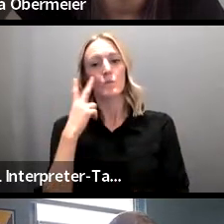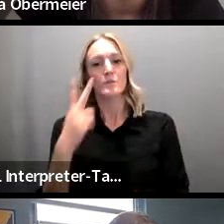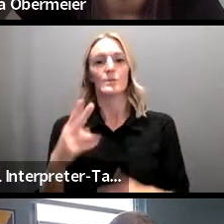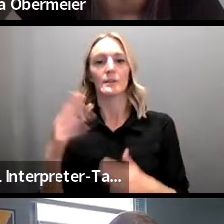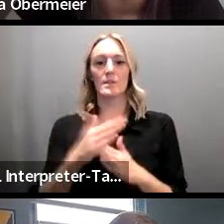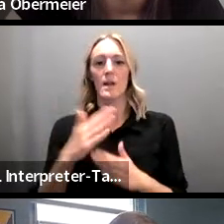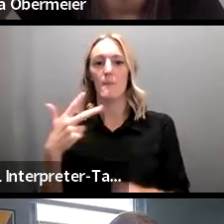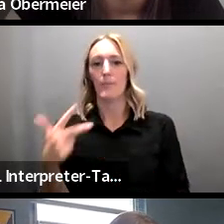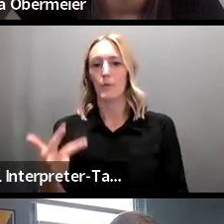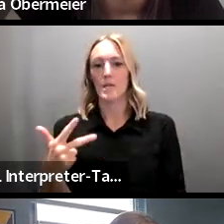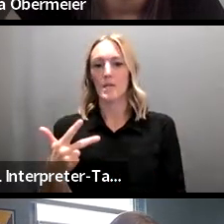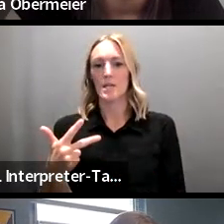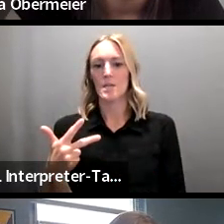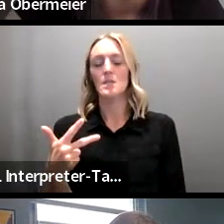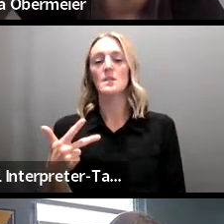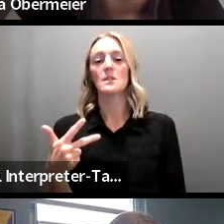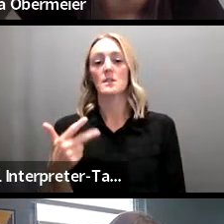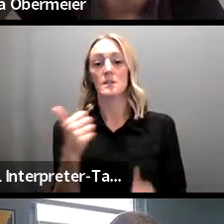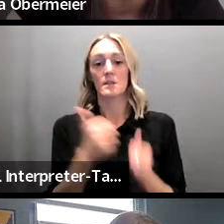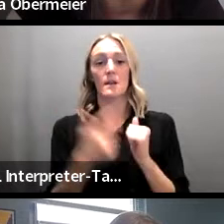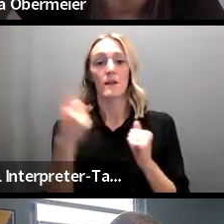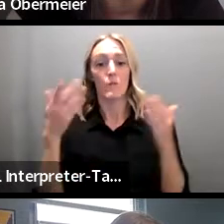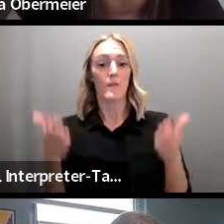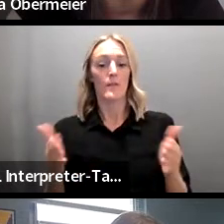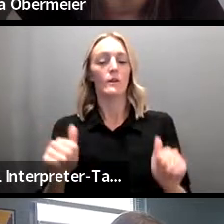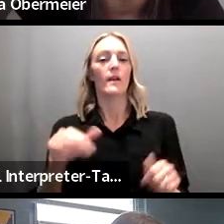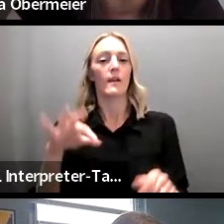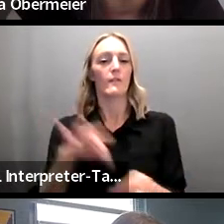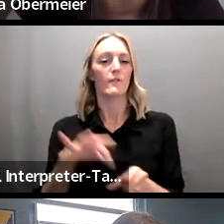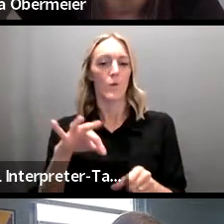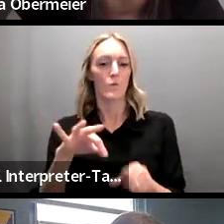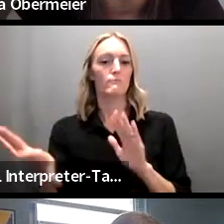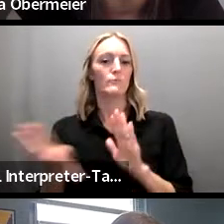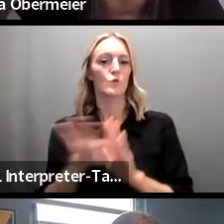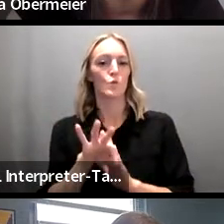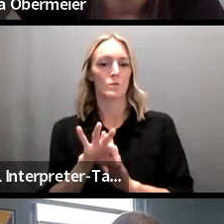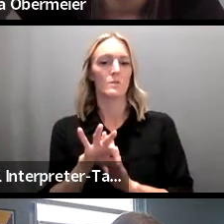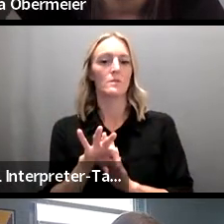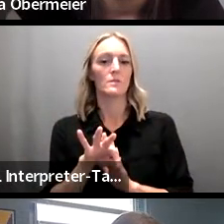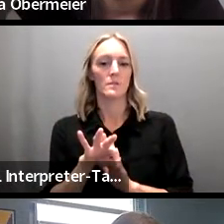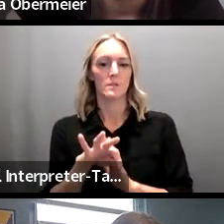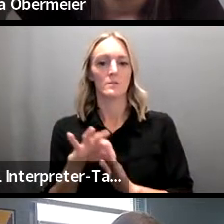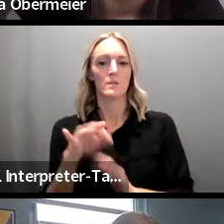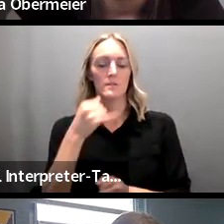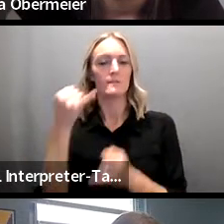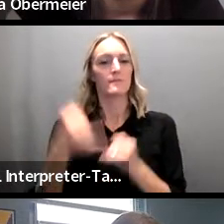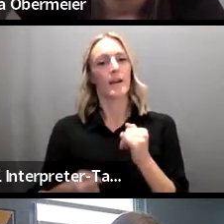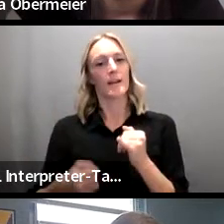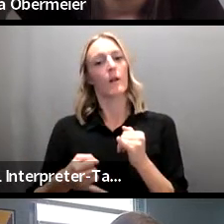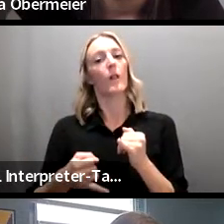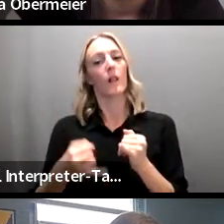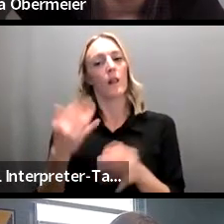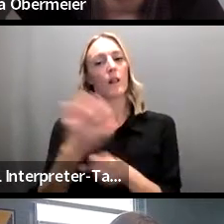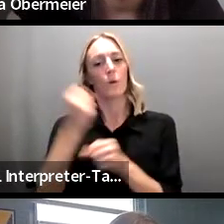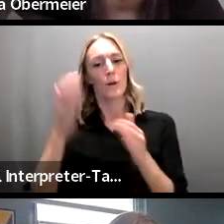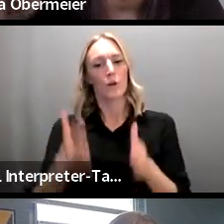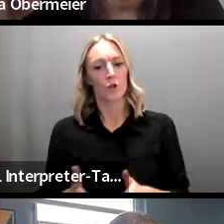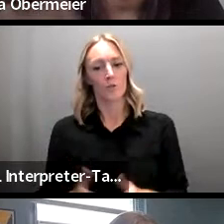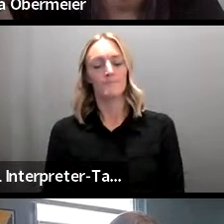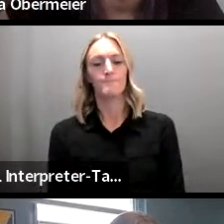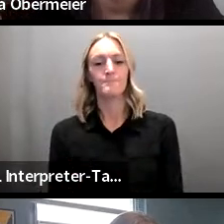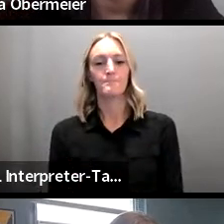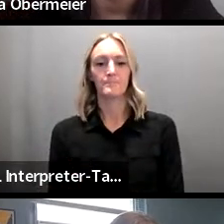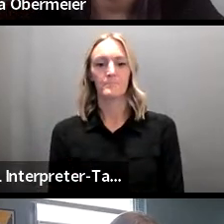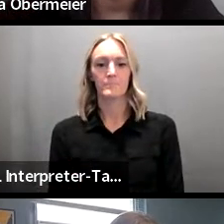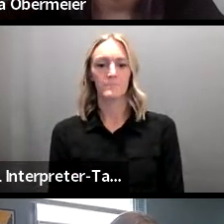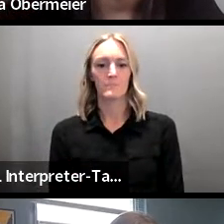3, and everyone that is there will be able to vote on those to be able to choose the final grand prize winner. And then on Saturday, we will